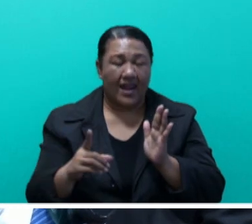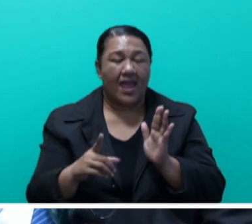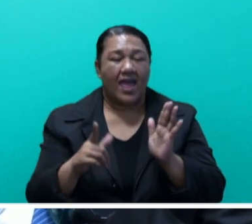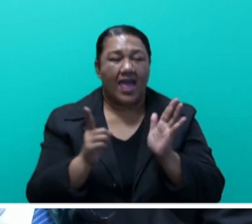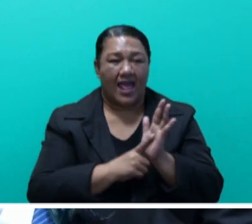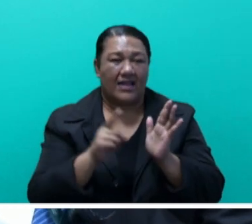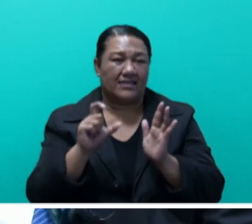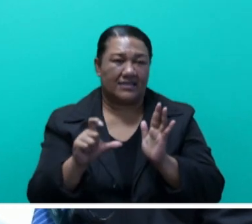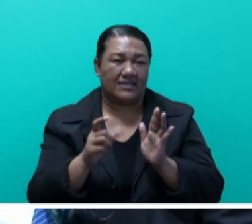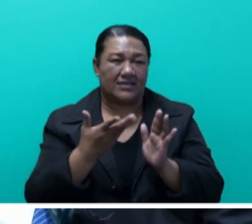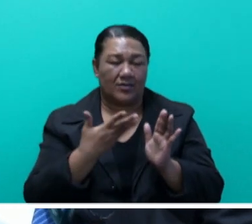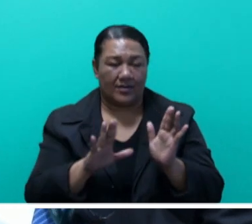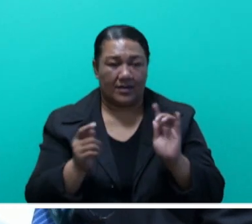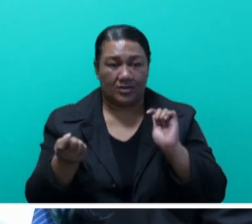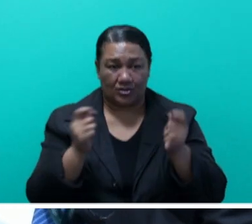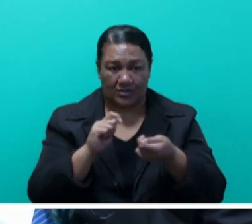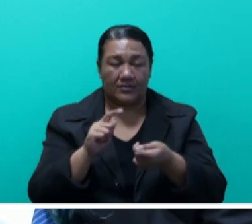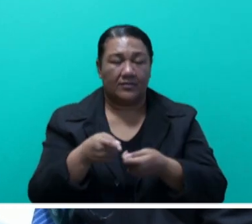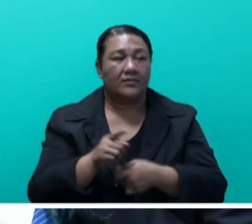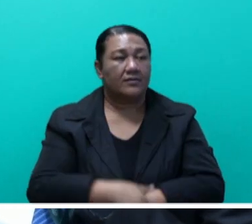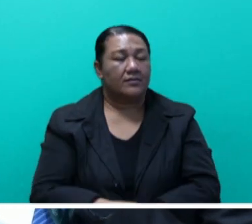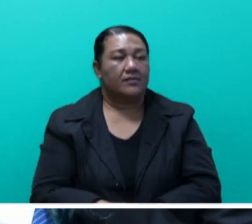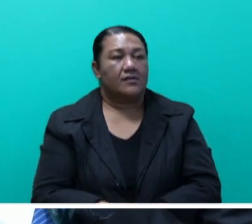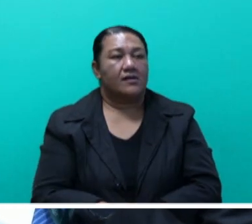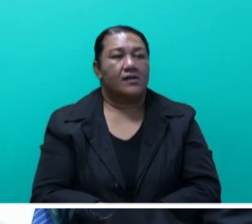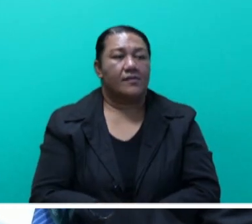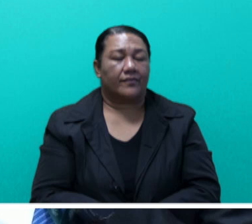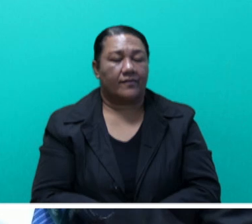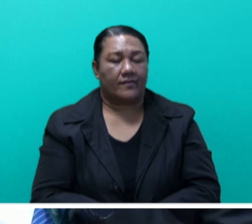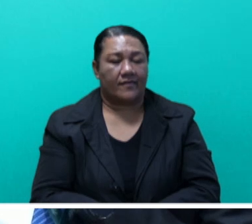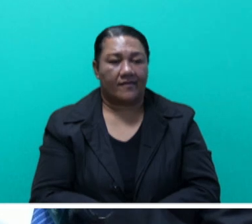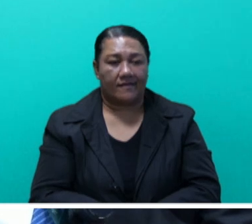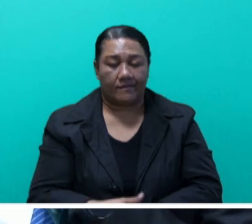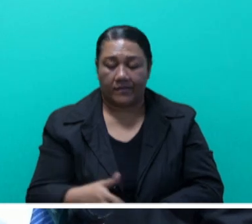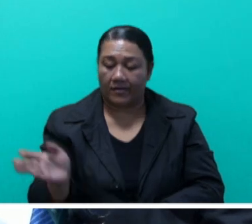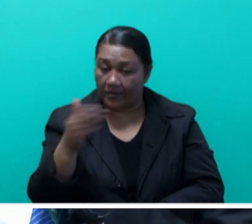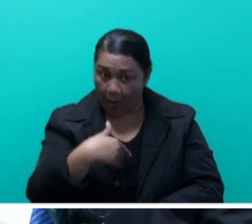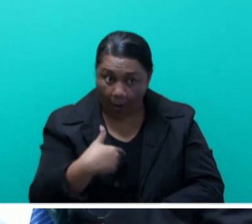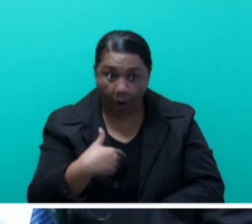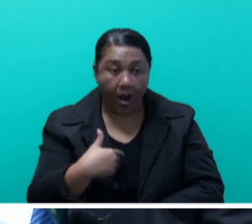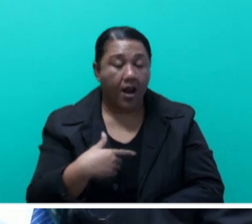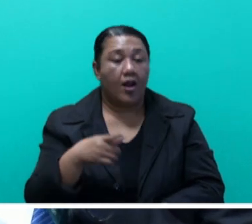to facilitating this transition. And all permit holders are encouraged to visit any LTA branch to